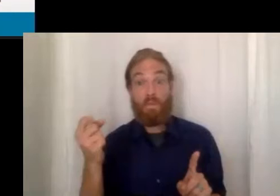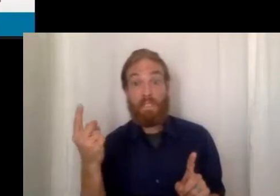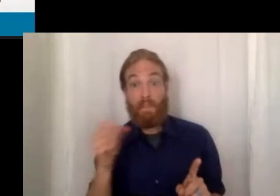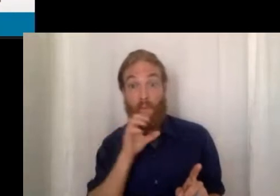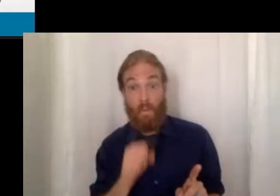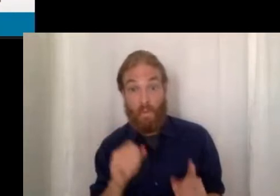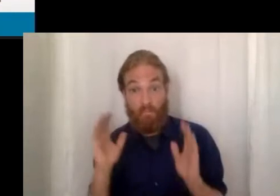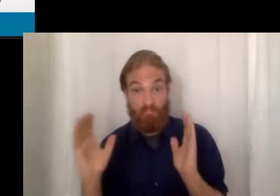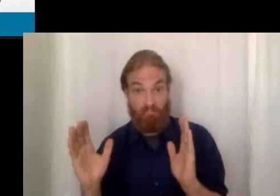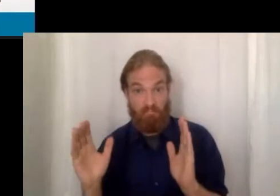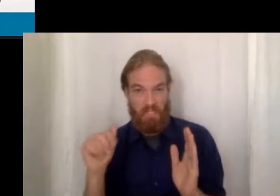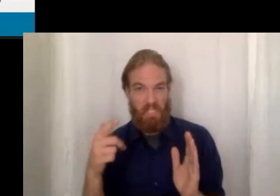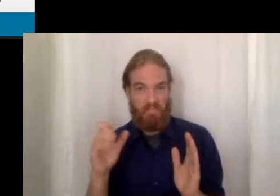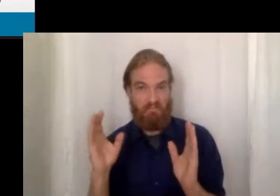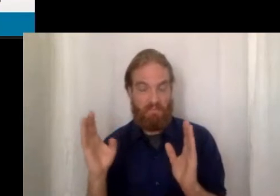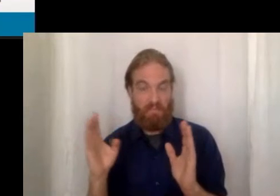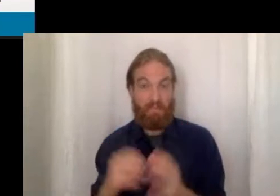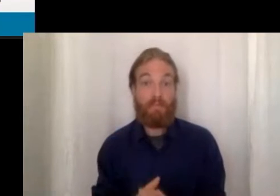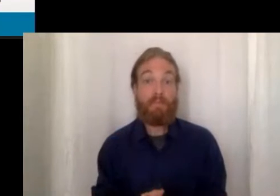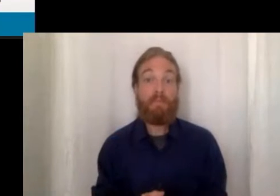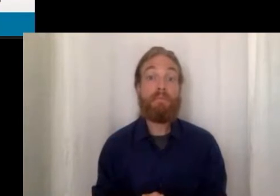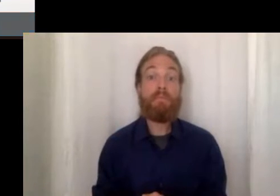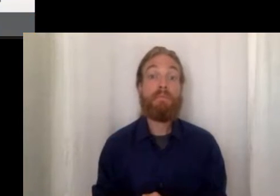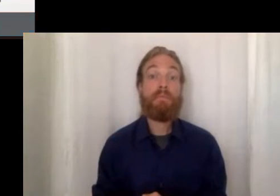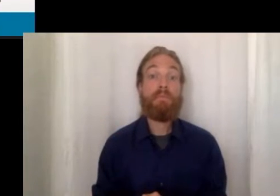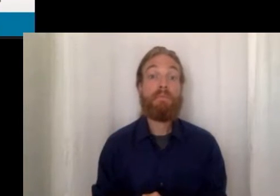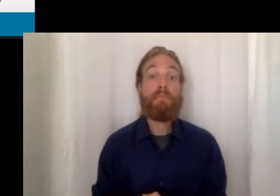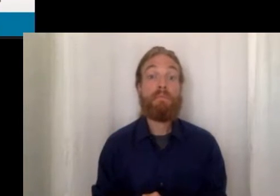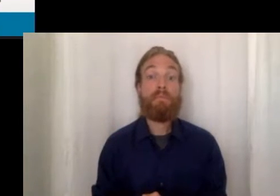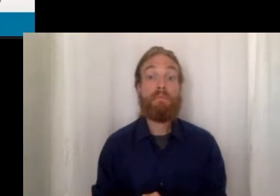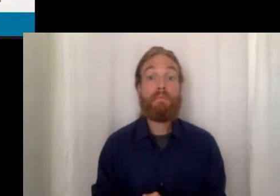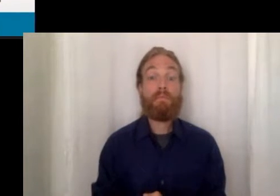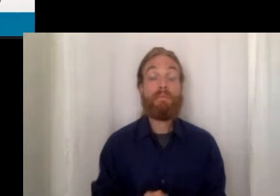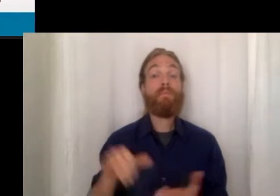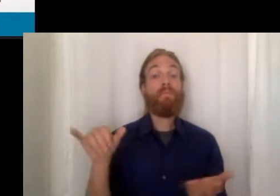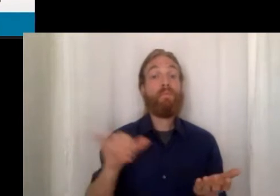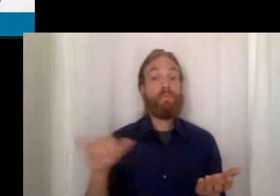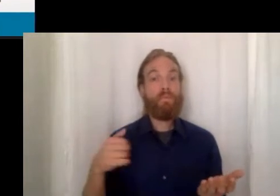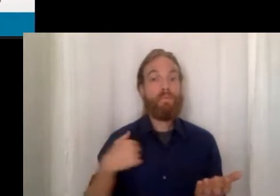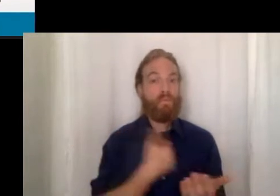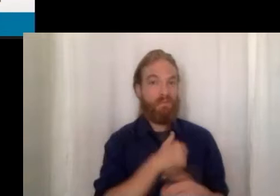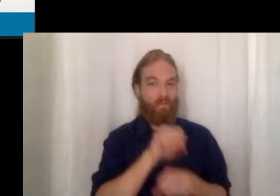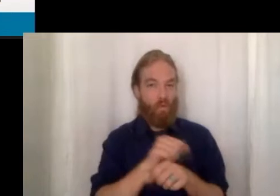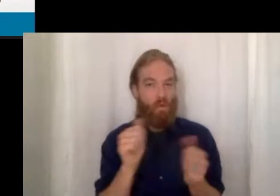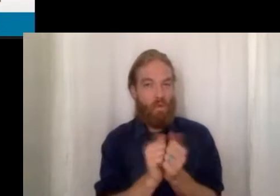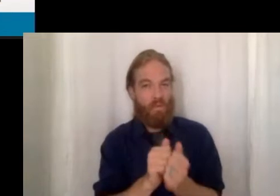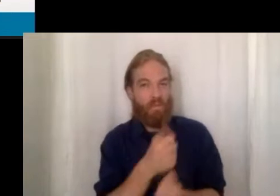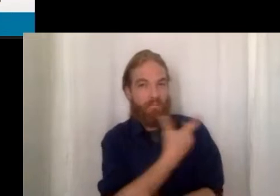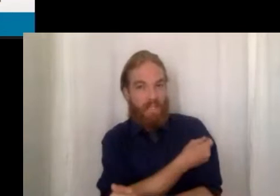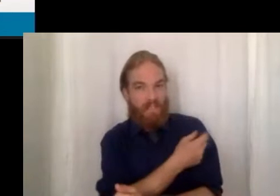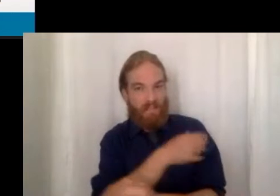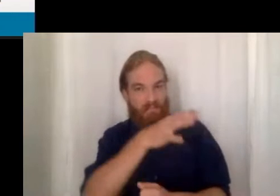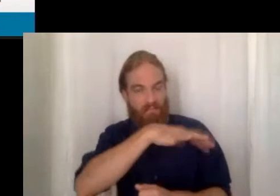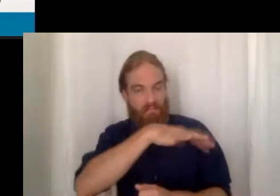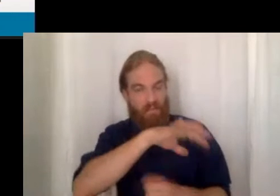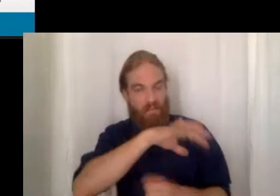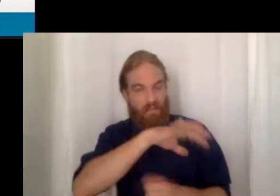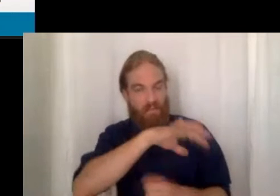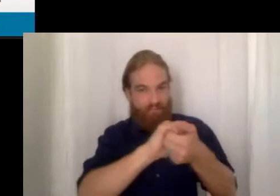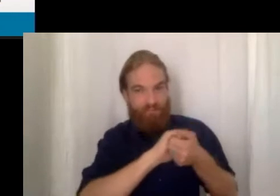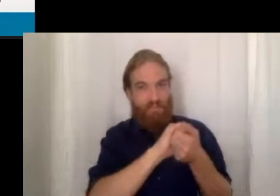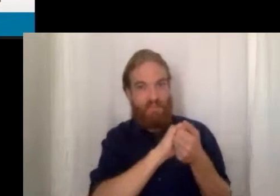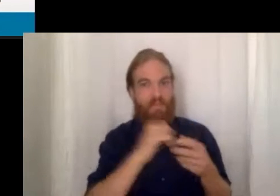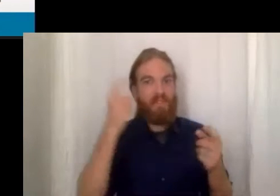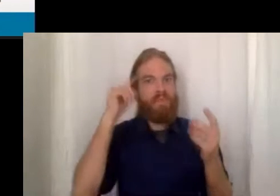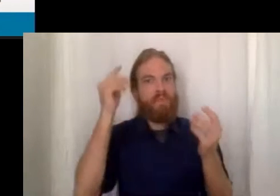our vaccine consortium to give situation awareness in regards to vaccine readiness for these boosters